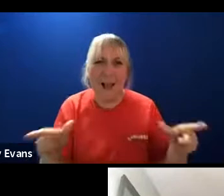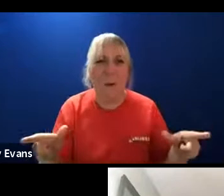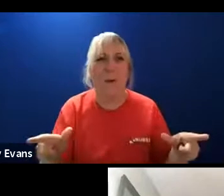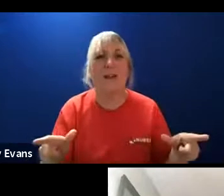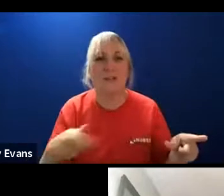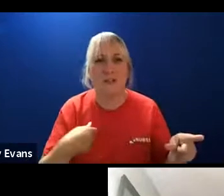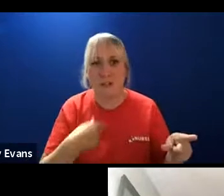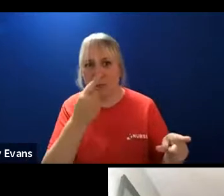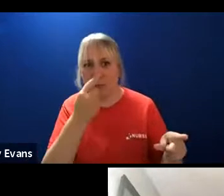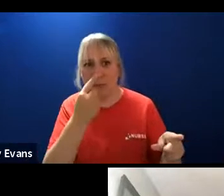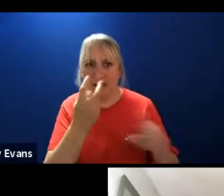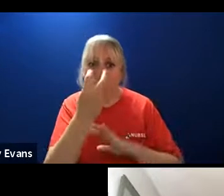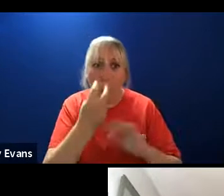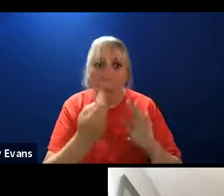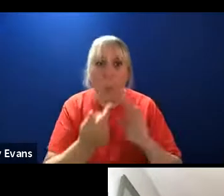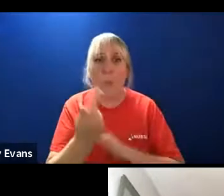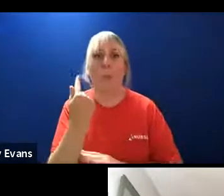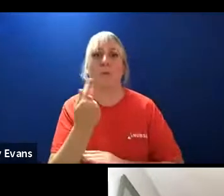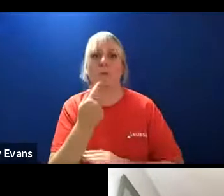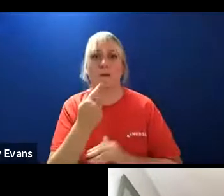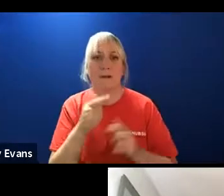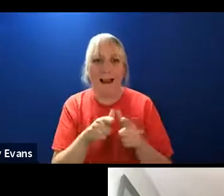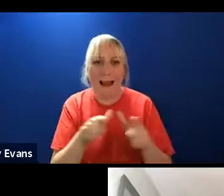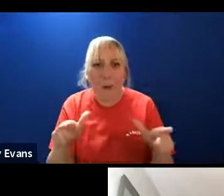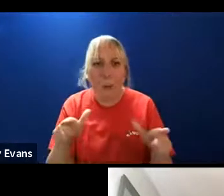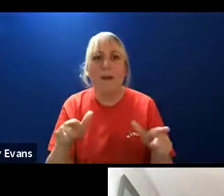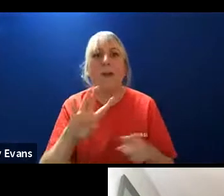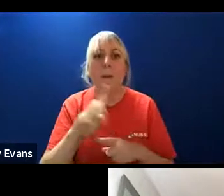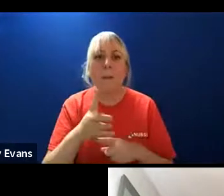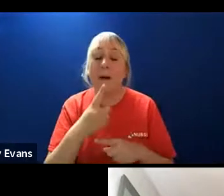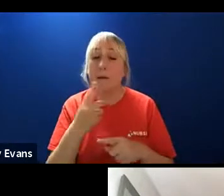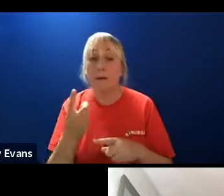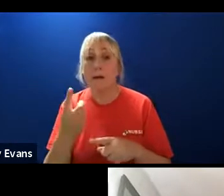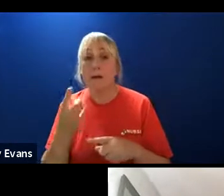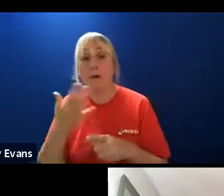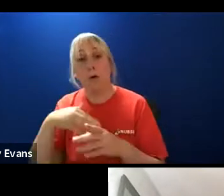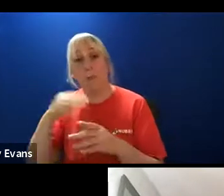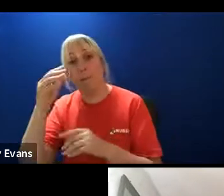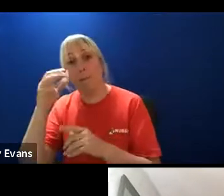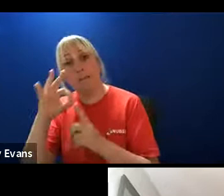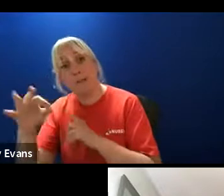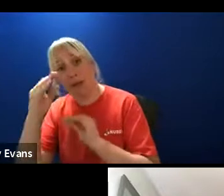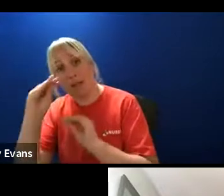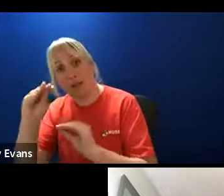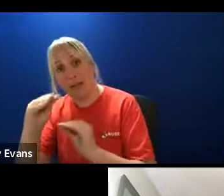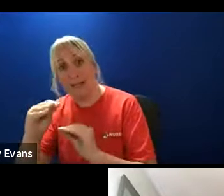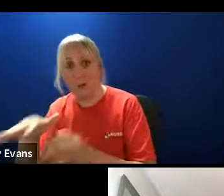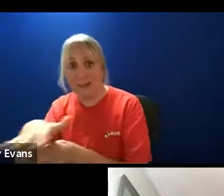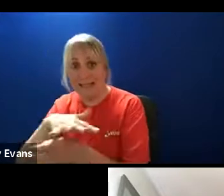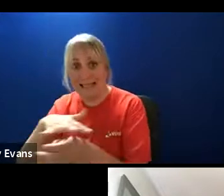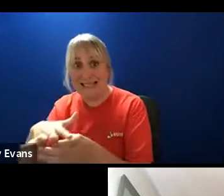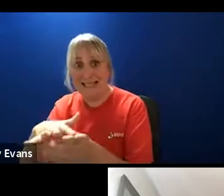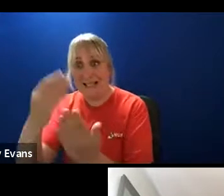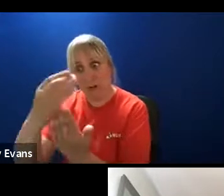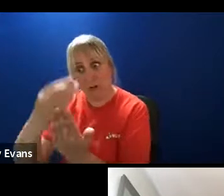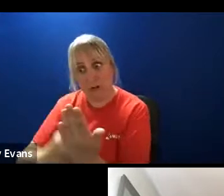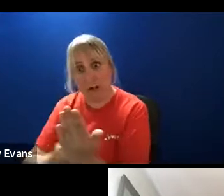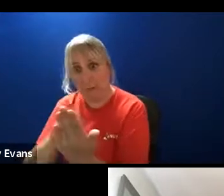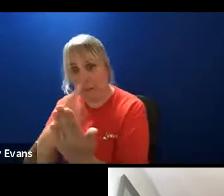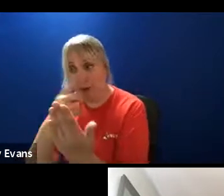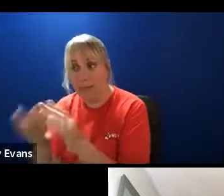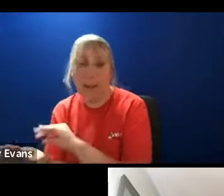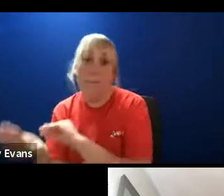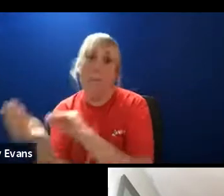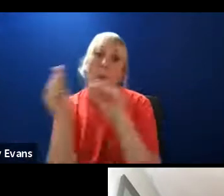mean, into non-special educational settings. So there is quite a lot of support. And I remember visiting one